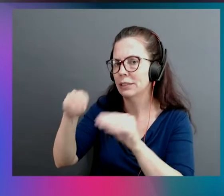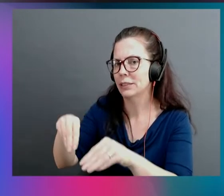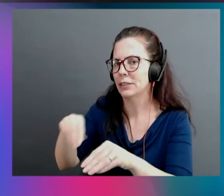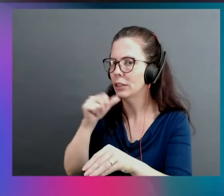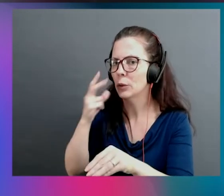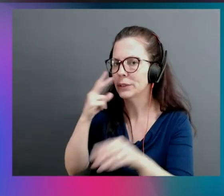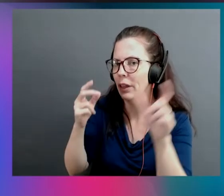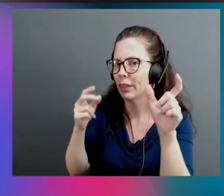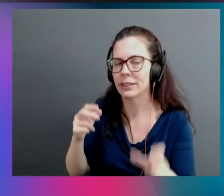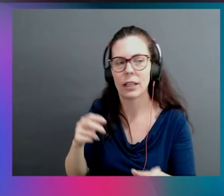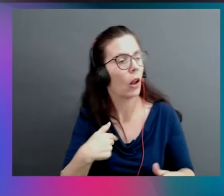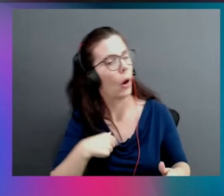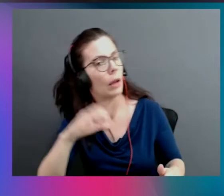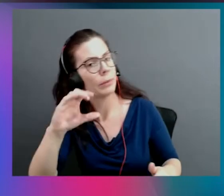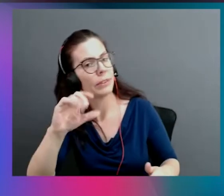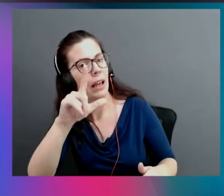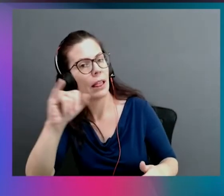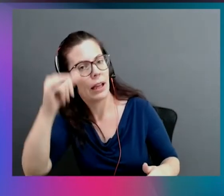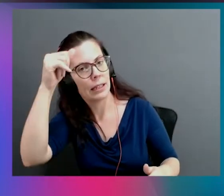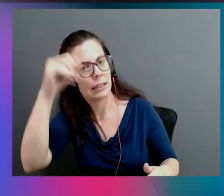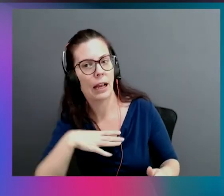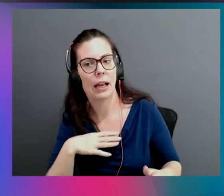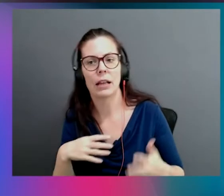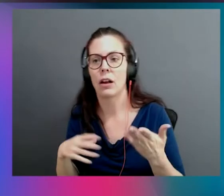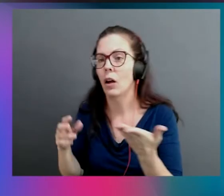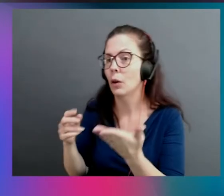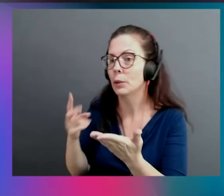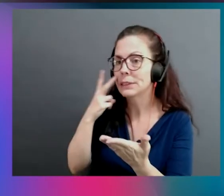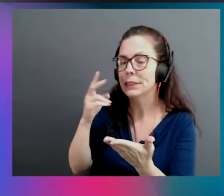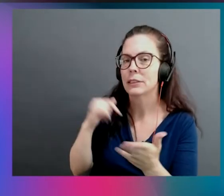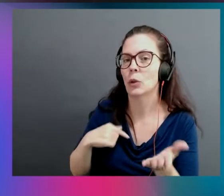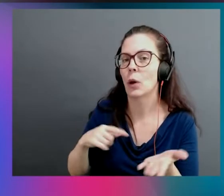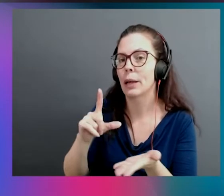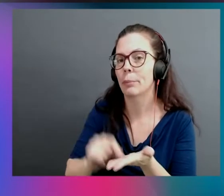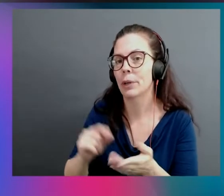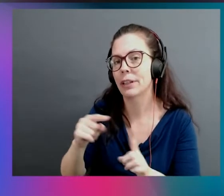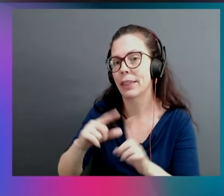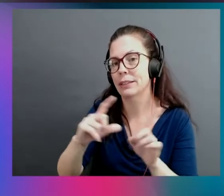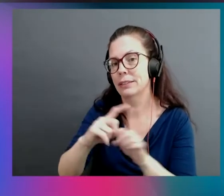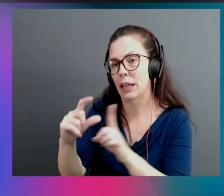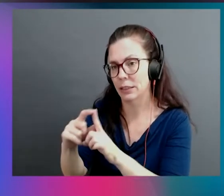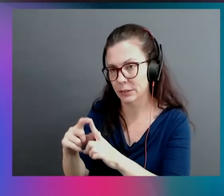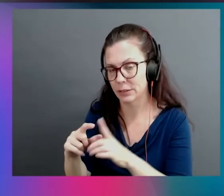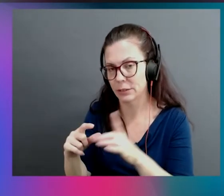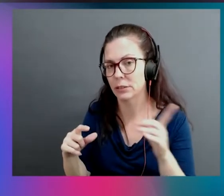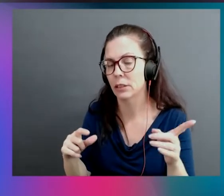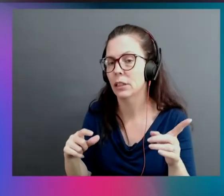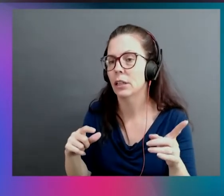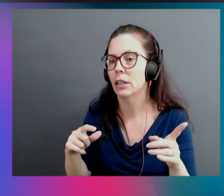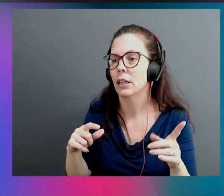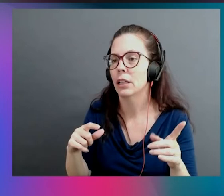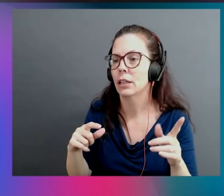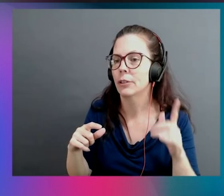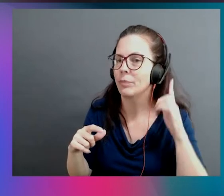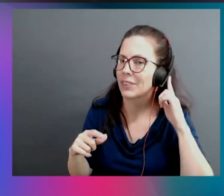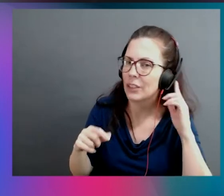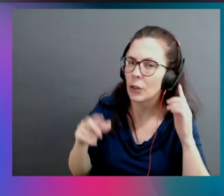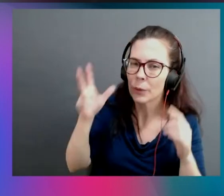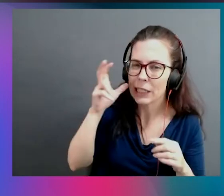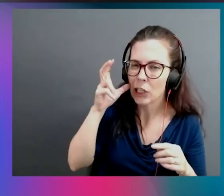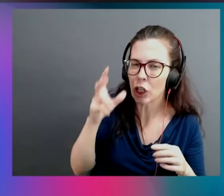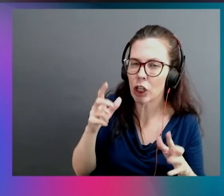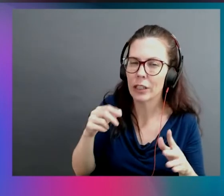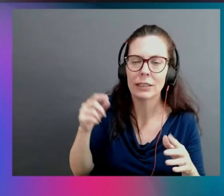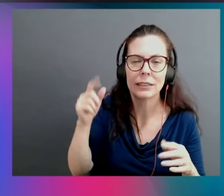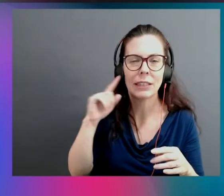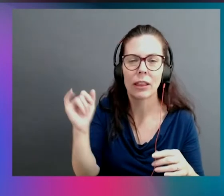Steve. AWS Oh, boy. Week in Oh, Review, here it is. June Okay, 30, so I printed out the 2022. text of the Would you like to hear this blog? the blog itself.